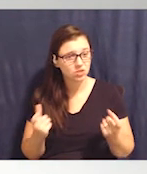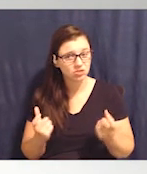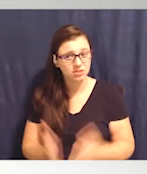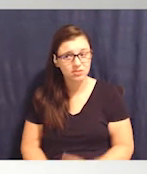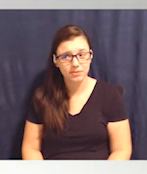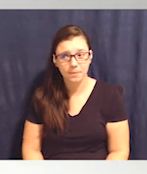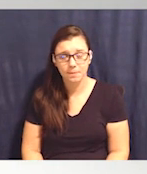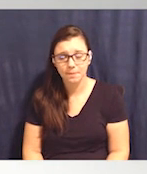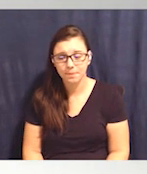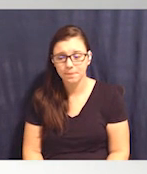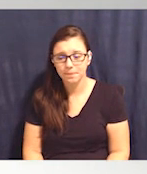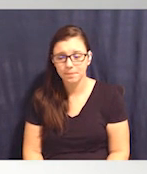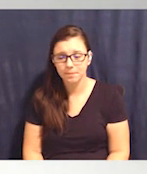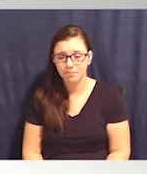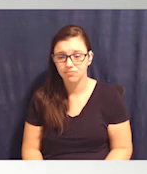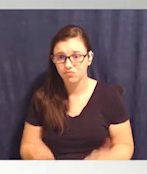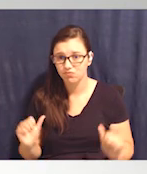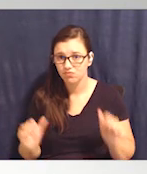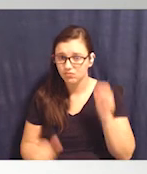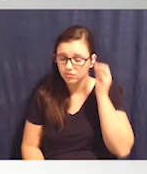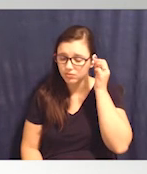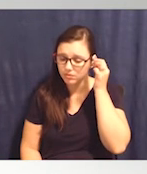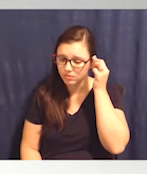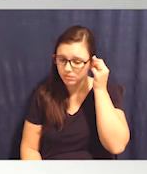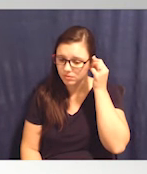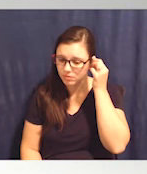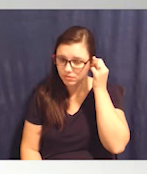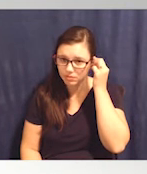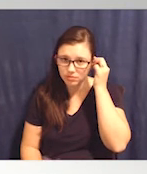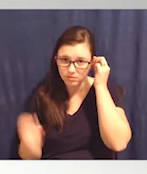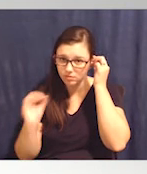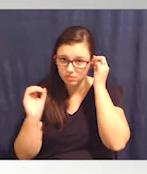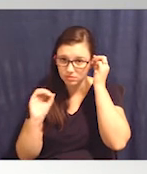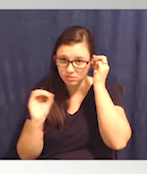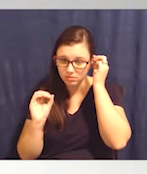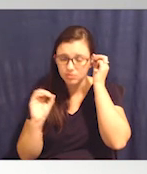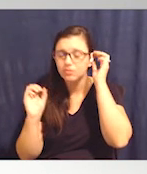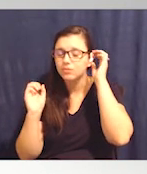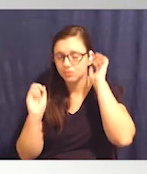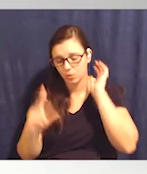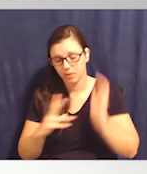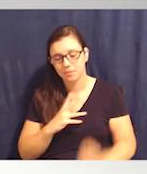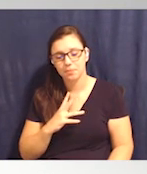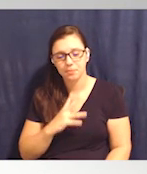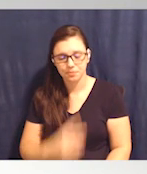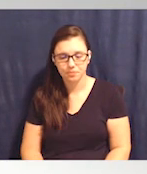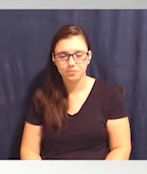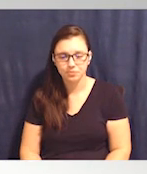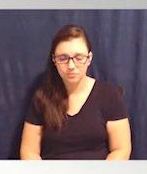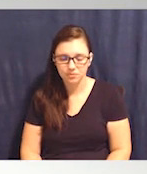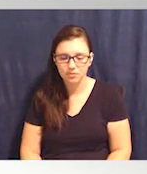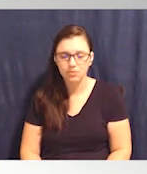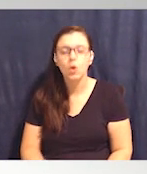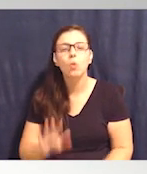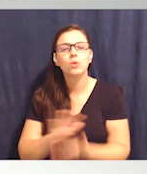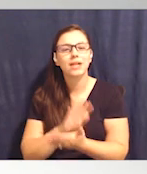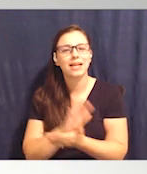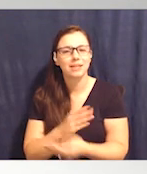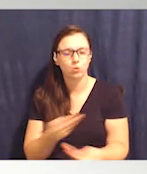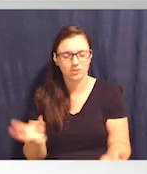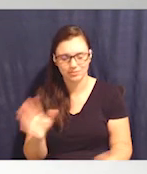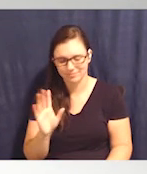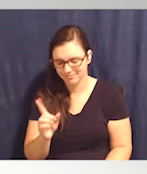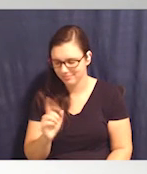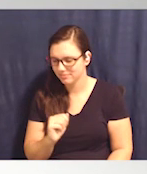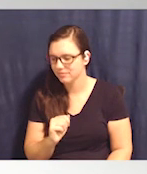Anything? No? Okay. The handouts. Can I borrow yours for just a